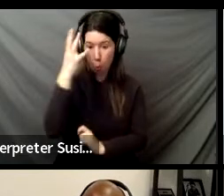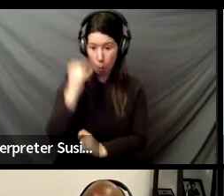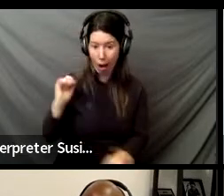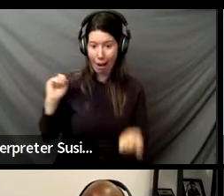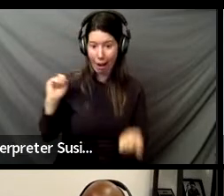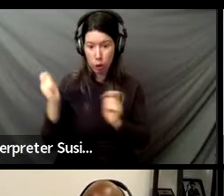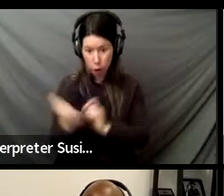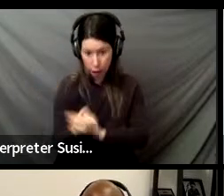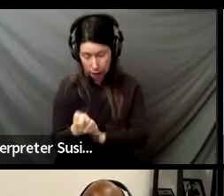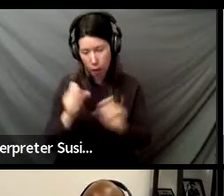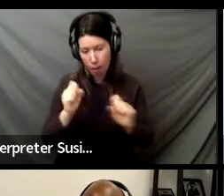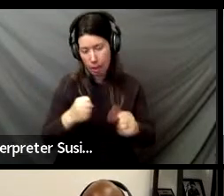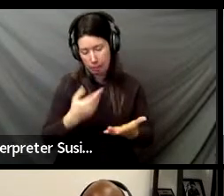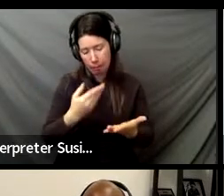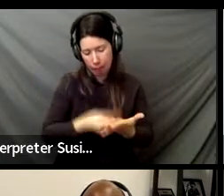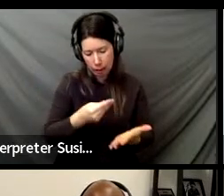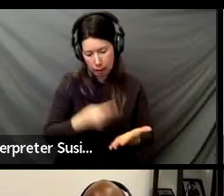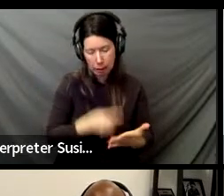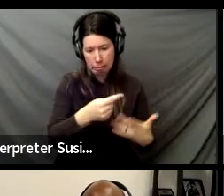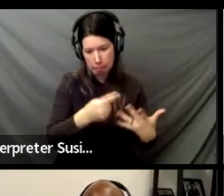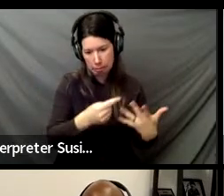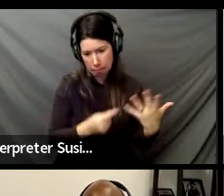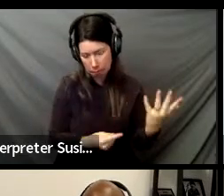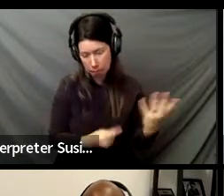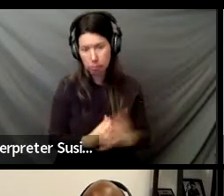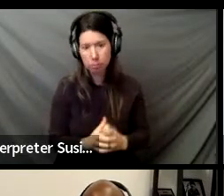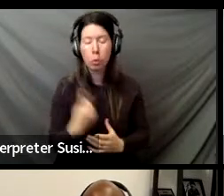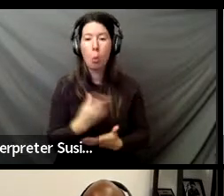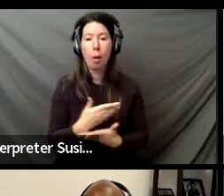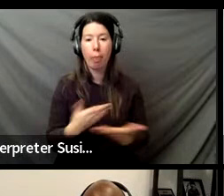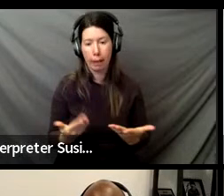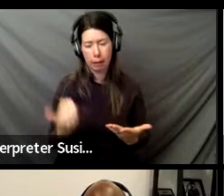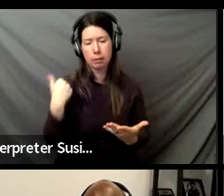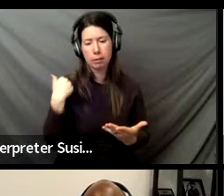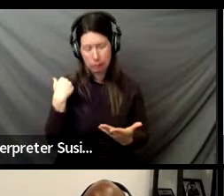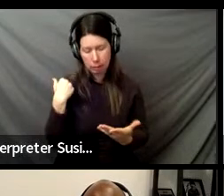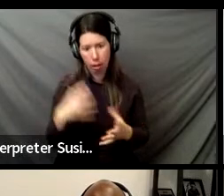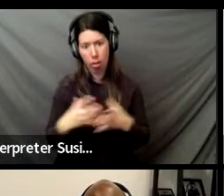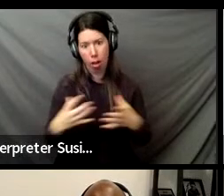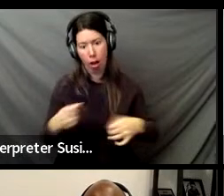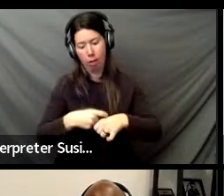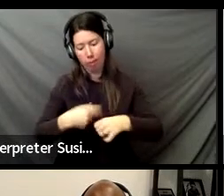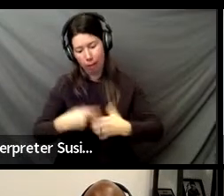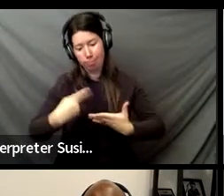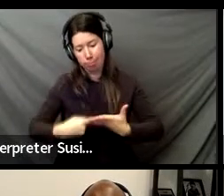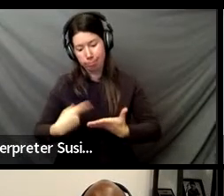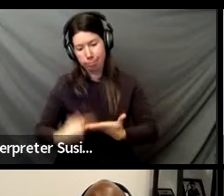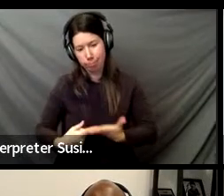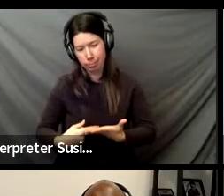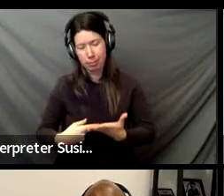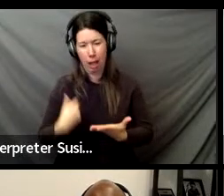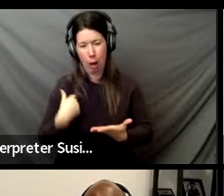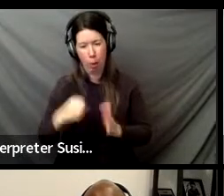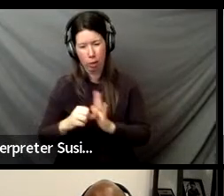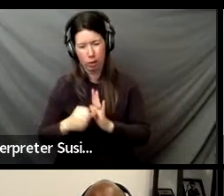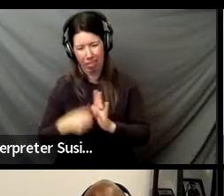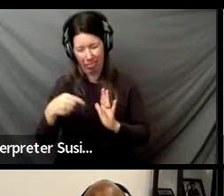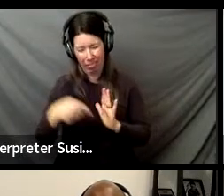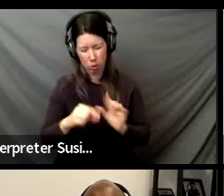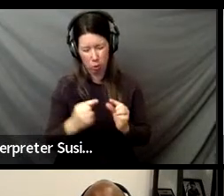funding. One thing that we spent a fair amount of time on, or that I just want to highlight for this group, is the